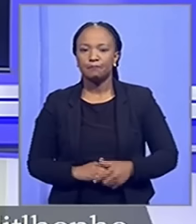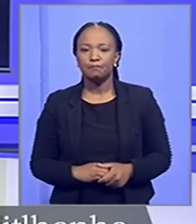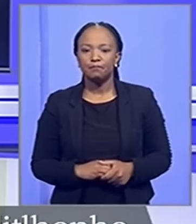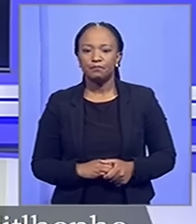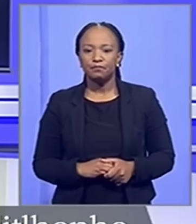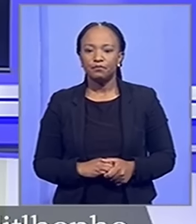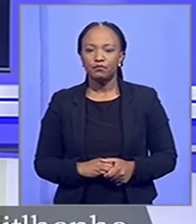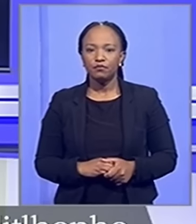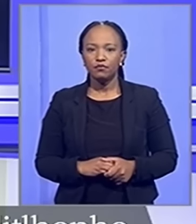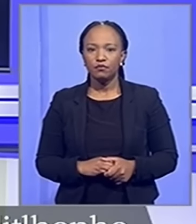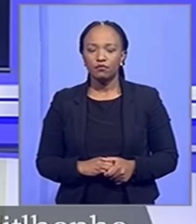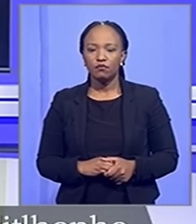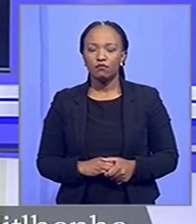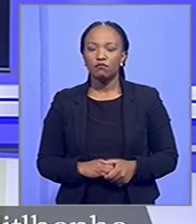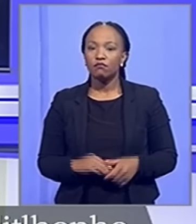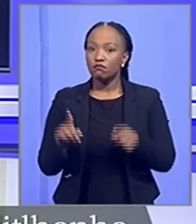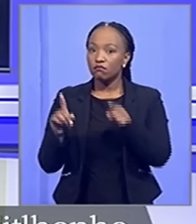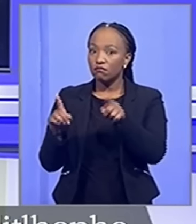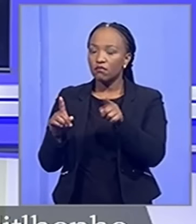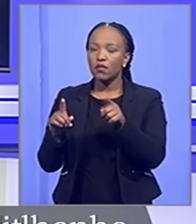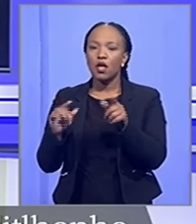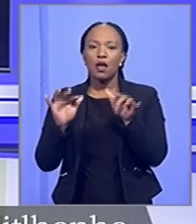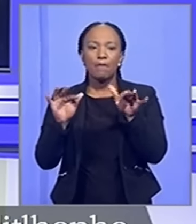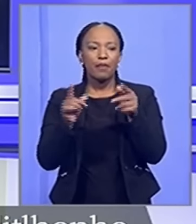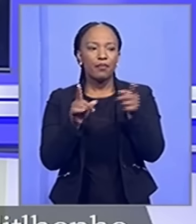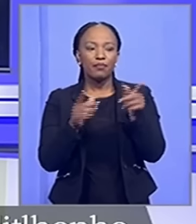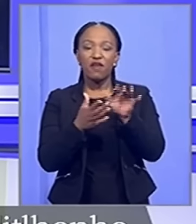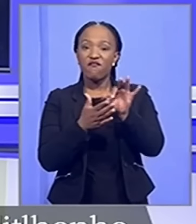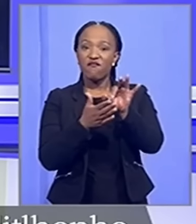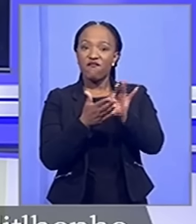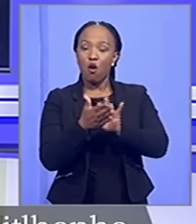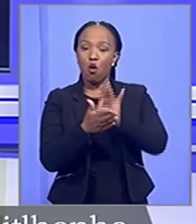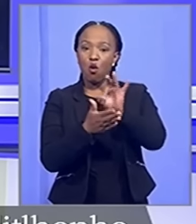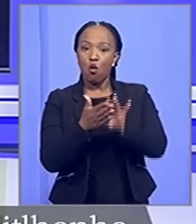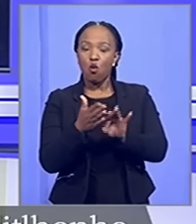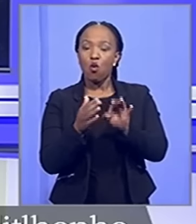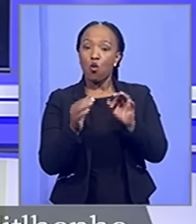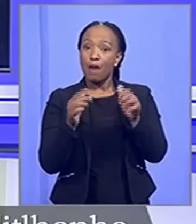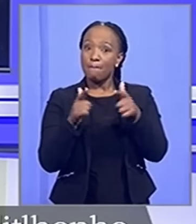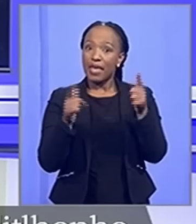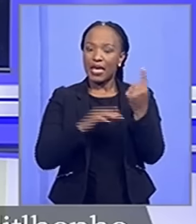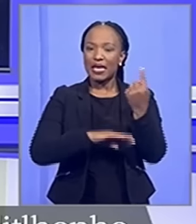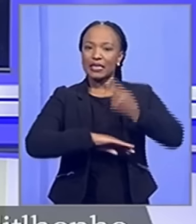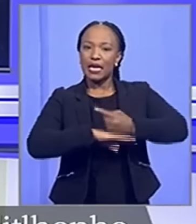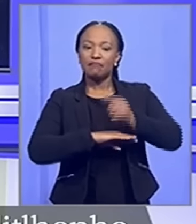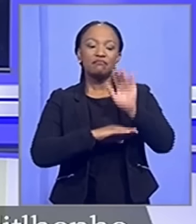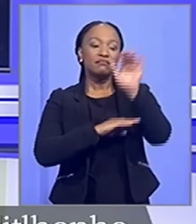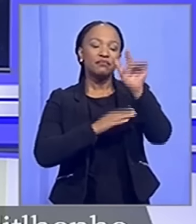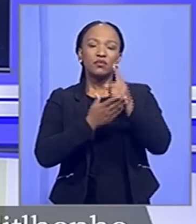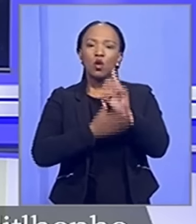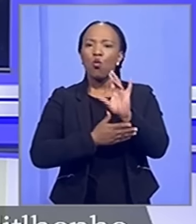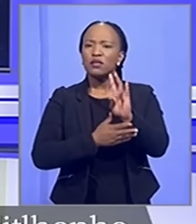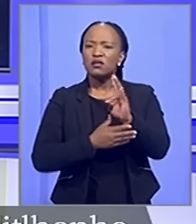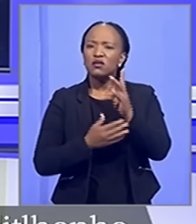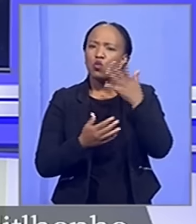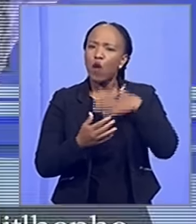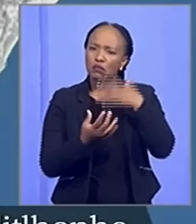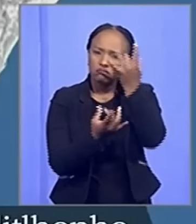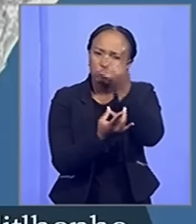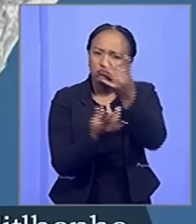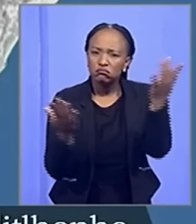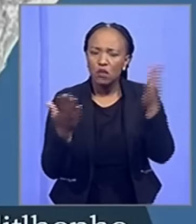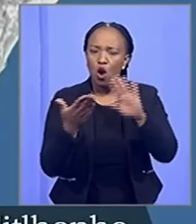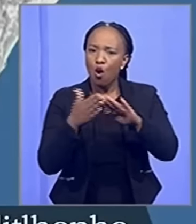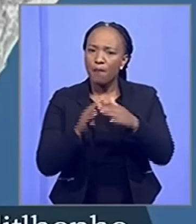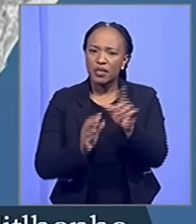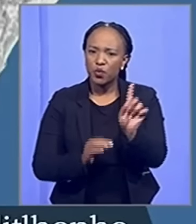di-28. Jaanong molaetsa wa lona go batlhophi ke o feng re lebile letsatsi le legolo leno la boraro beke e tlang? molato wa